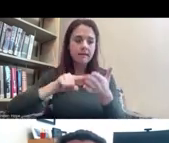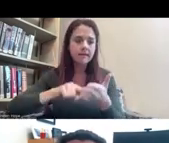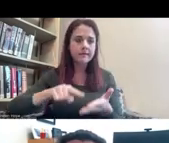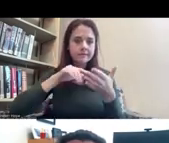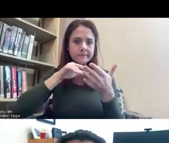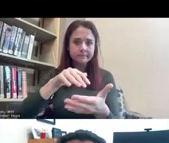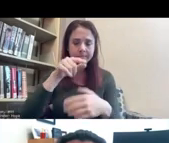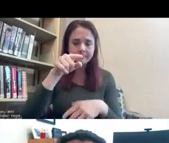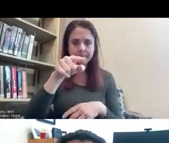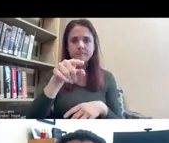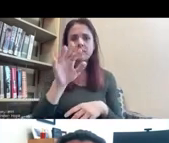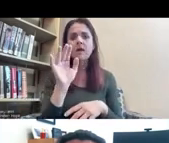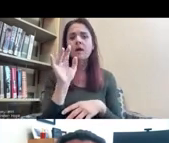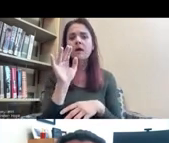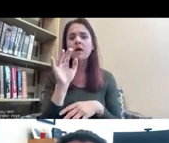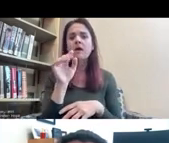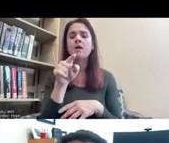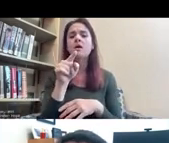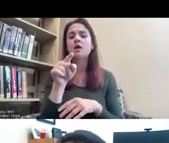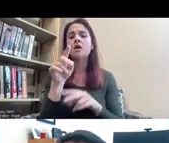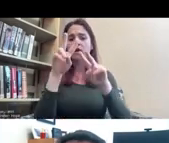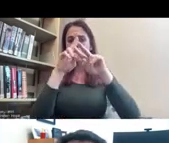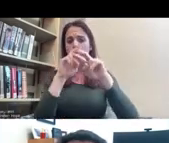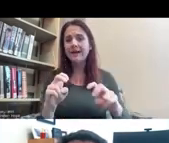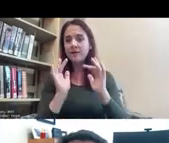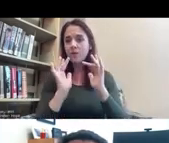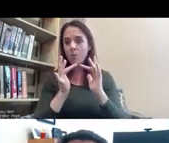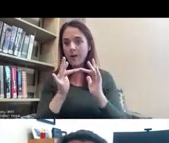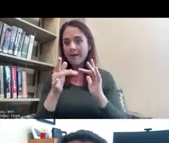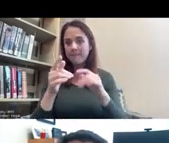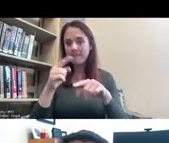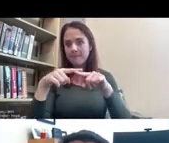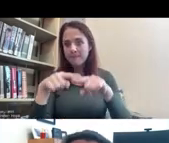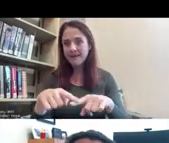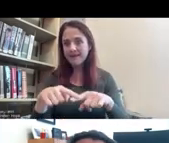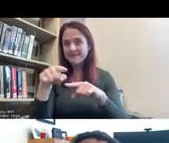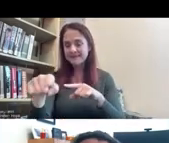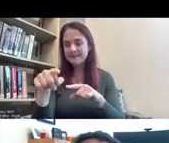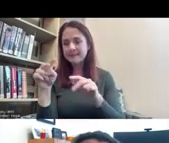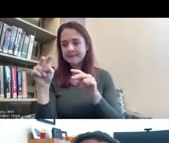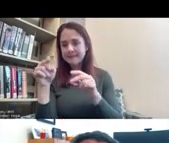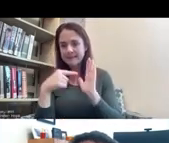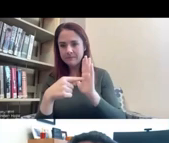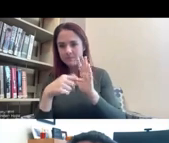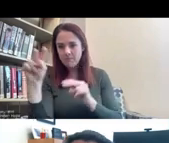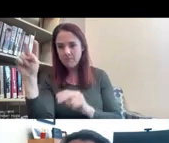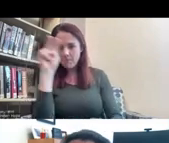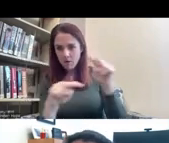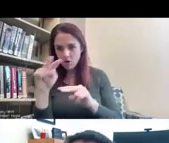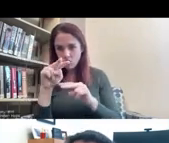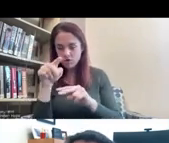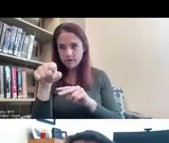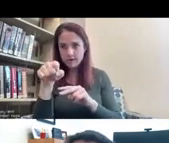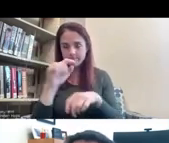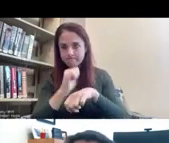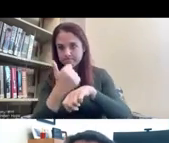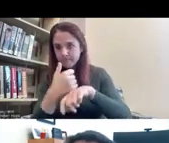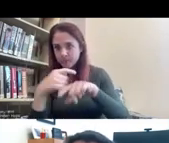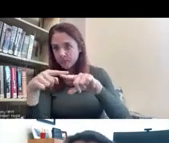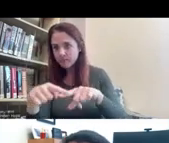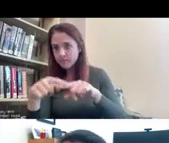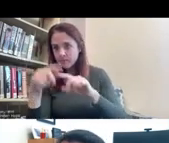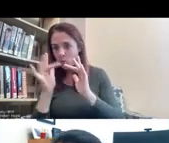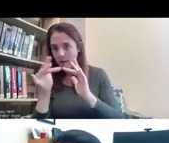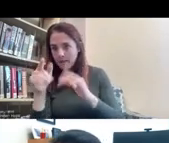done was one looking at web-based symptom monitoring And this was one that was done